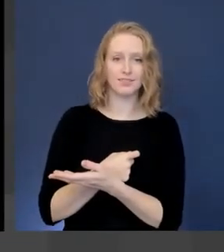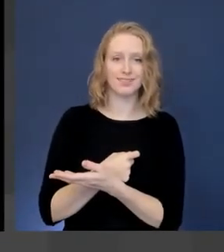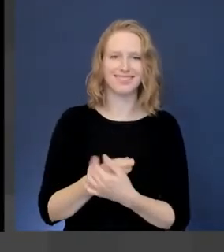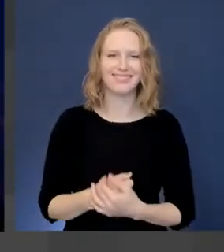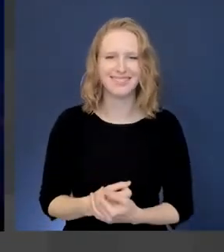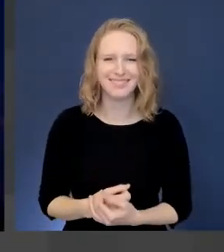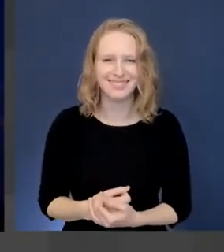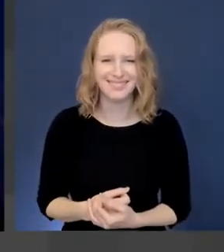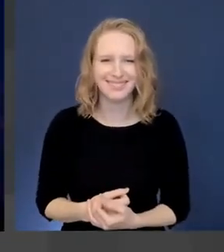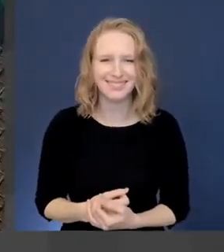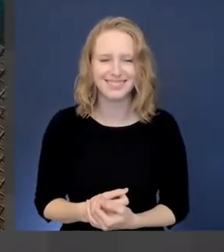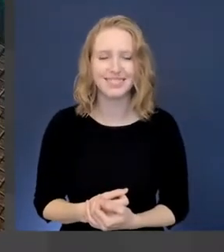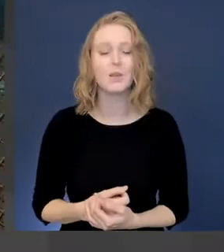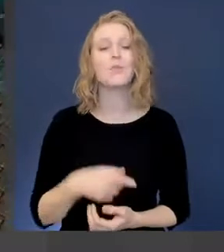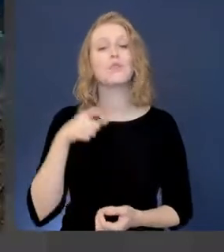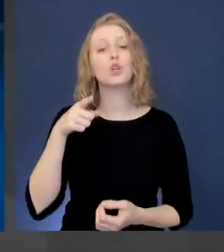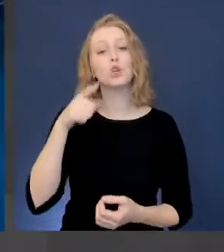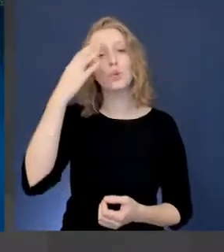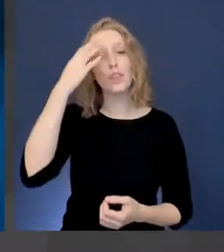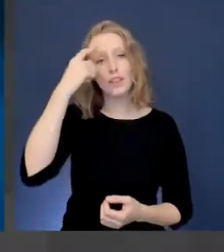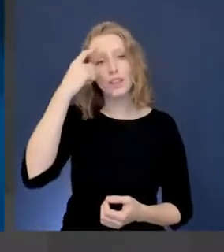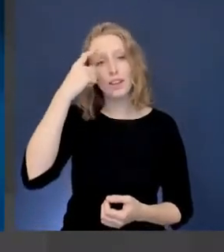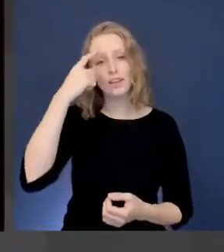Do you think making a video game is the